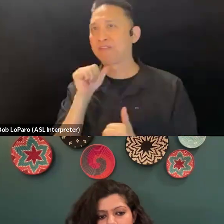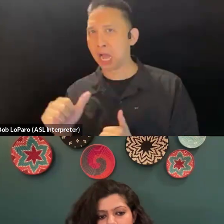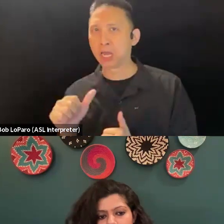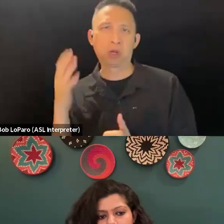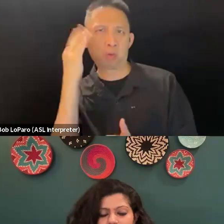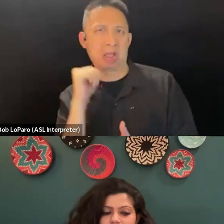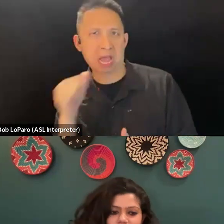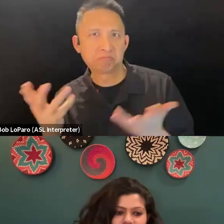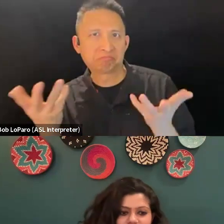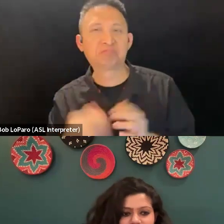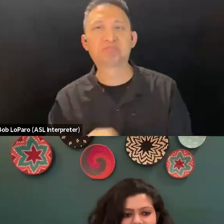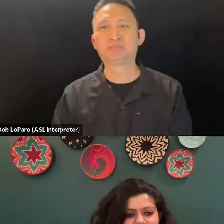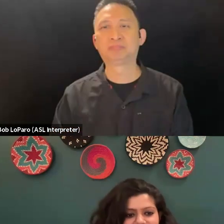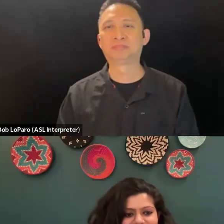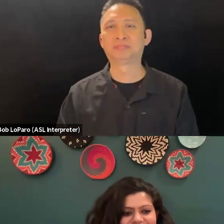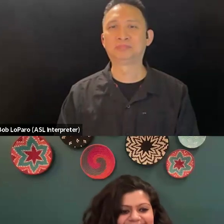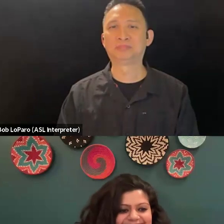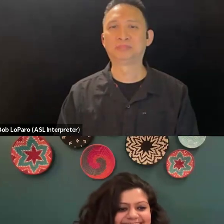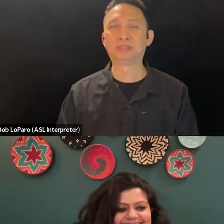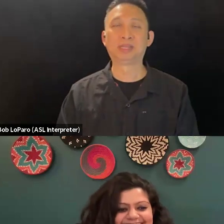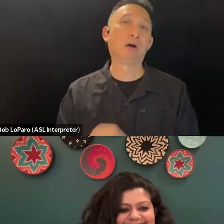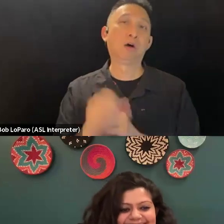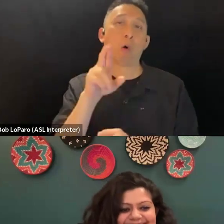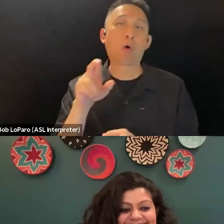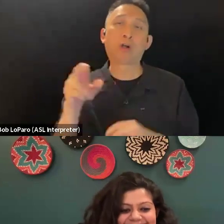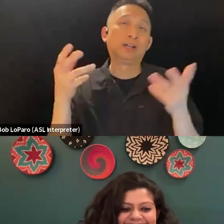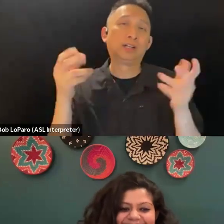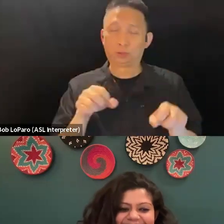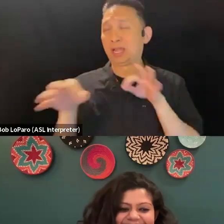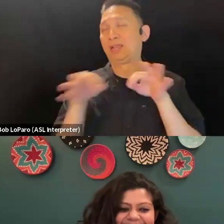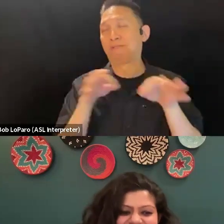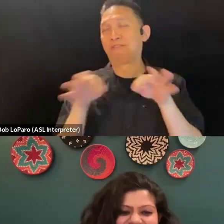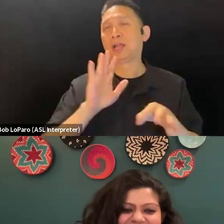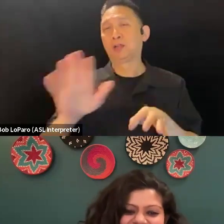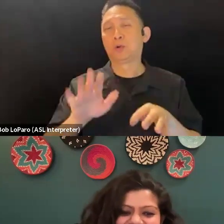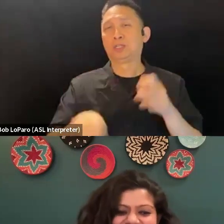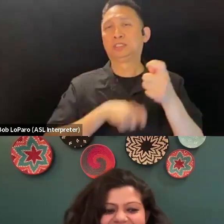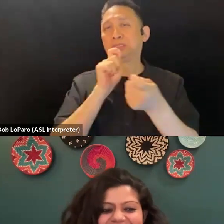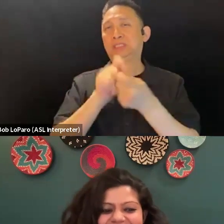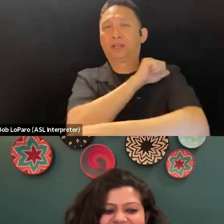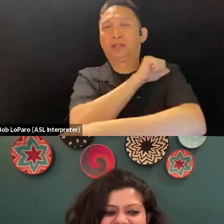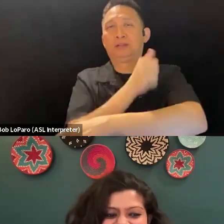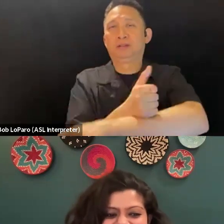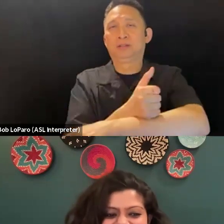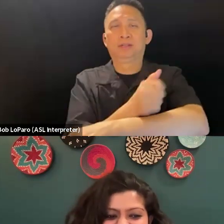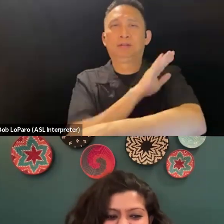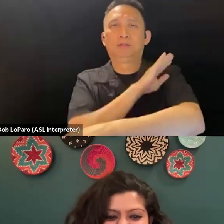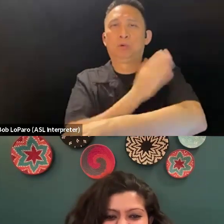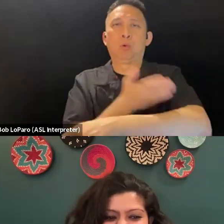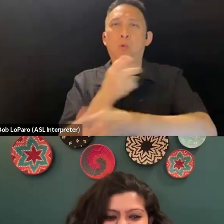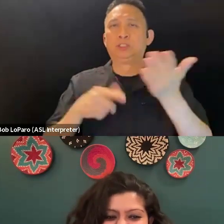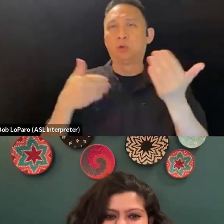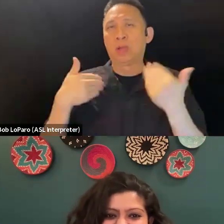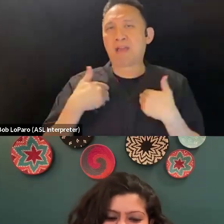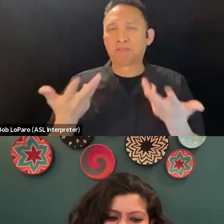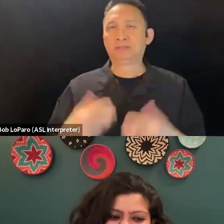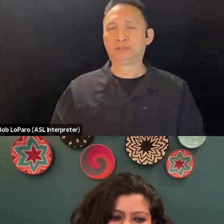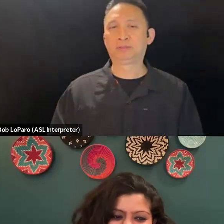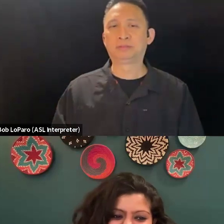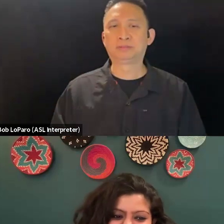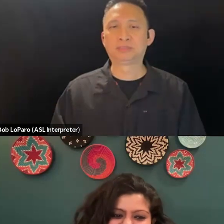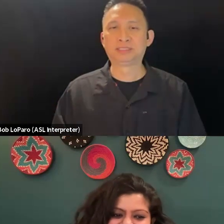making, Vinay was making While We Watched. Before that, Vinay and Khushbu were making An Insignificant Man, and so on. And there's always this kind of